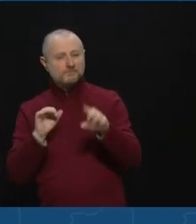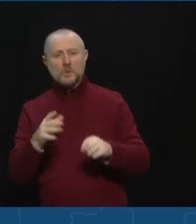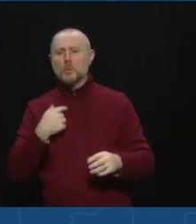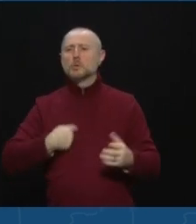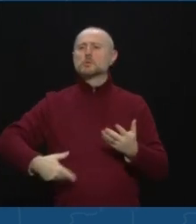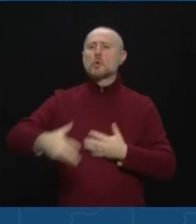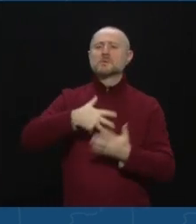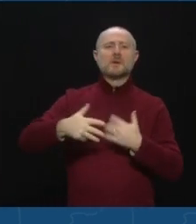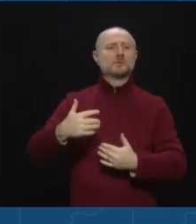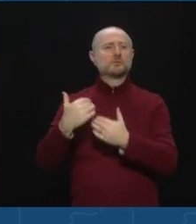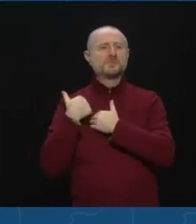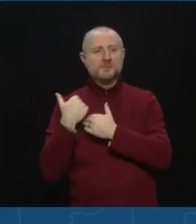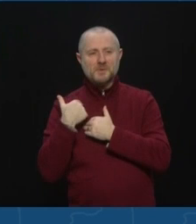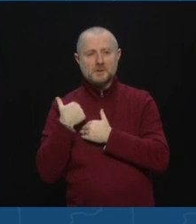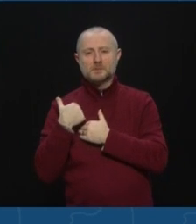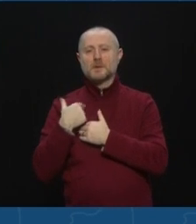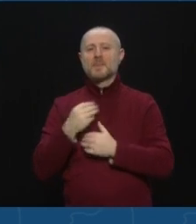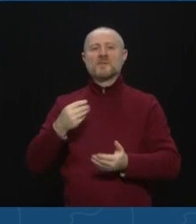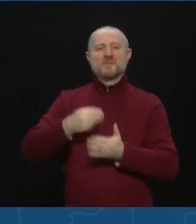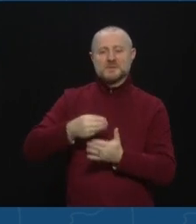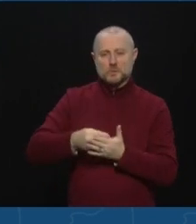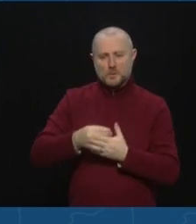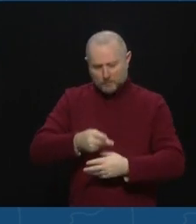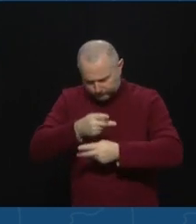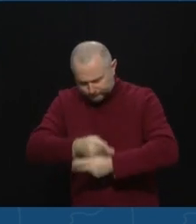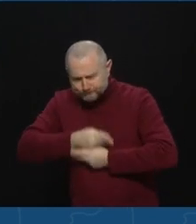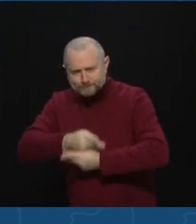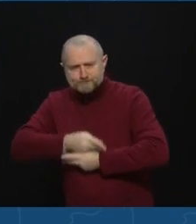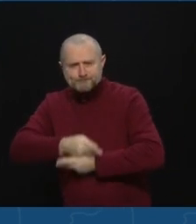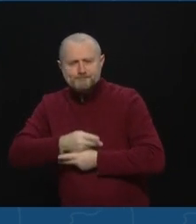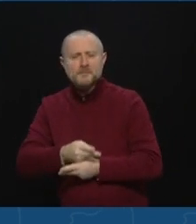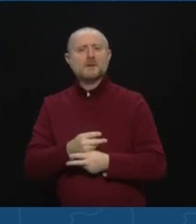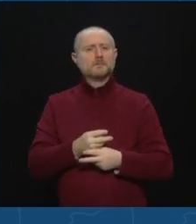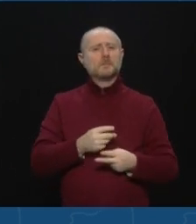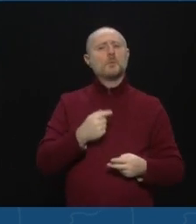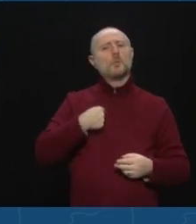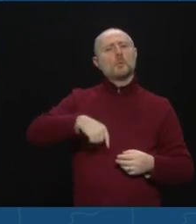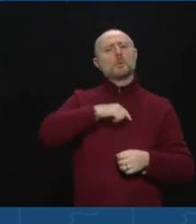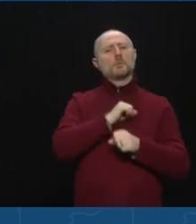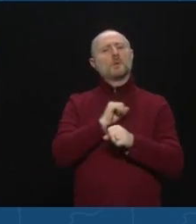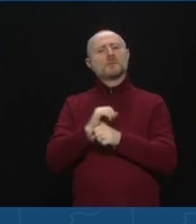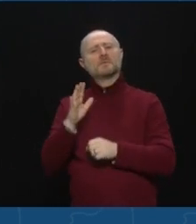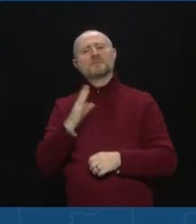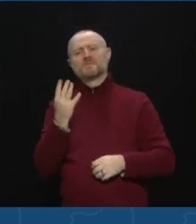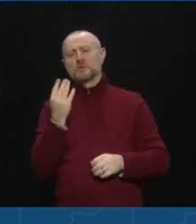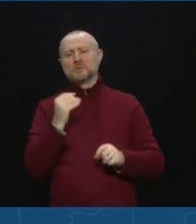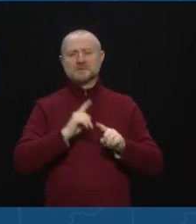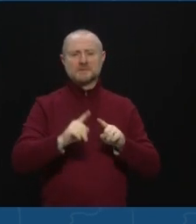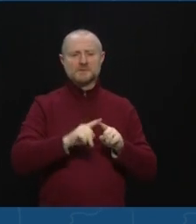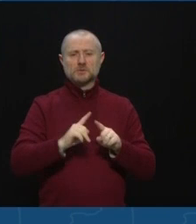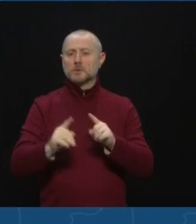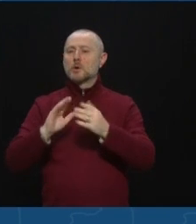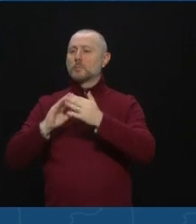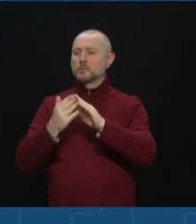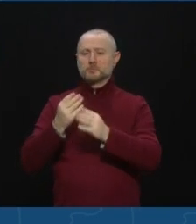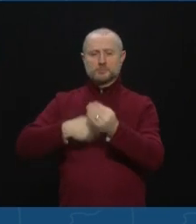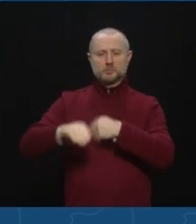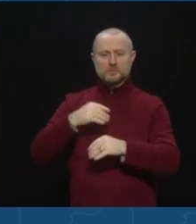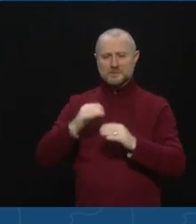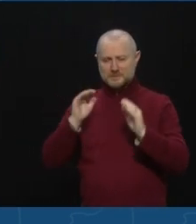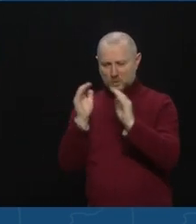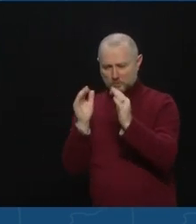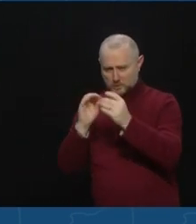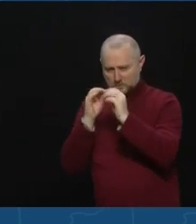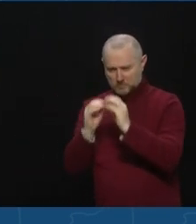fiscally prudent. And as I learned working on 14 balanced municipal budgets with much smaller numbers, but with the same philosophy,